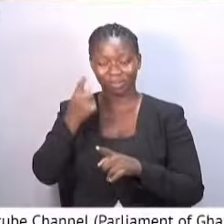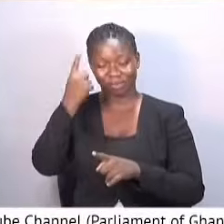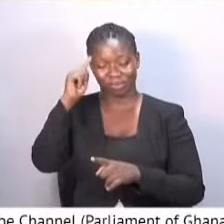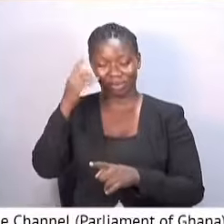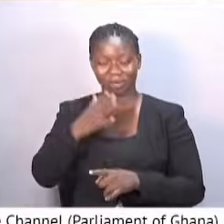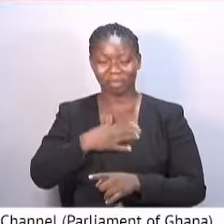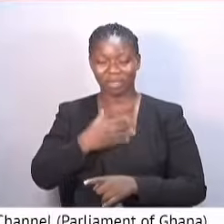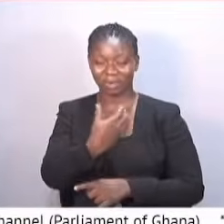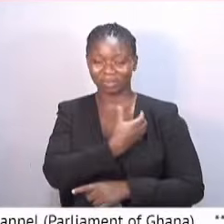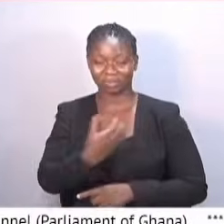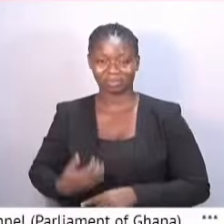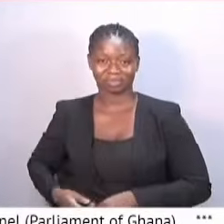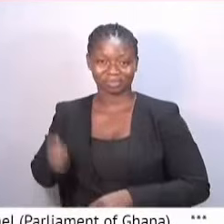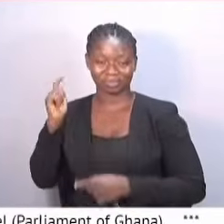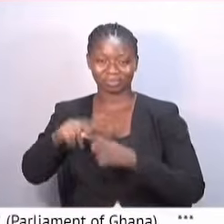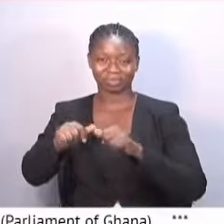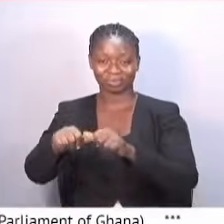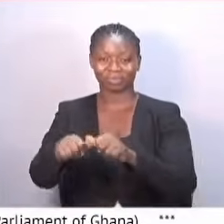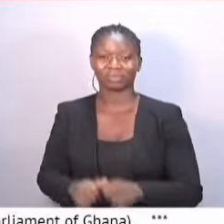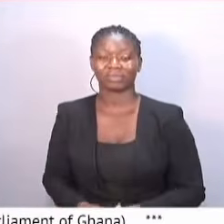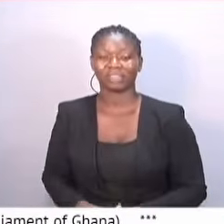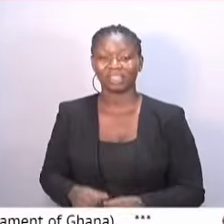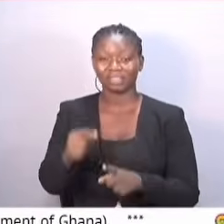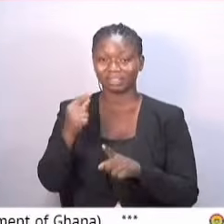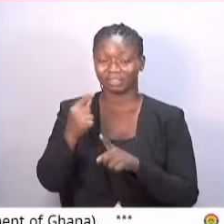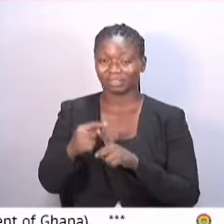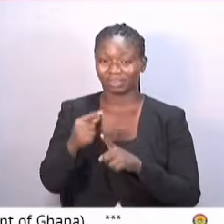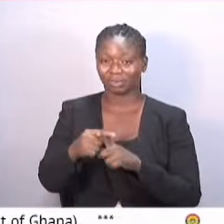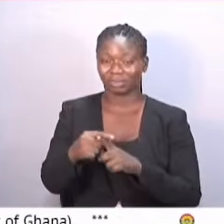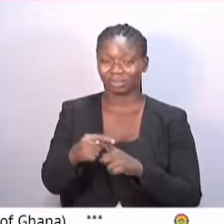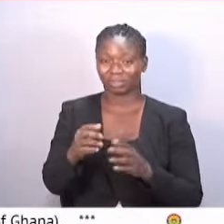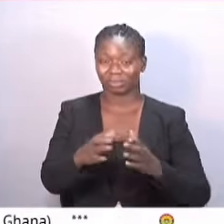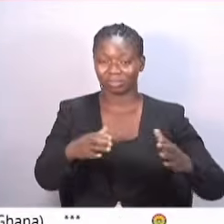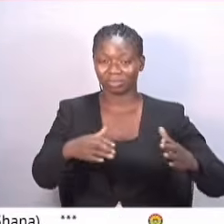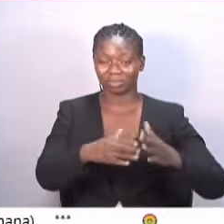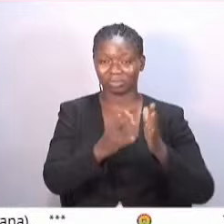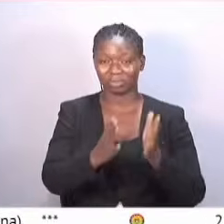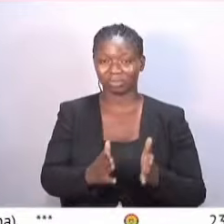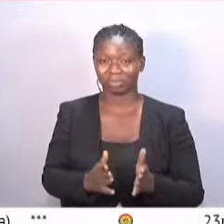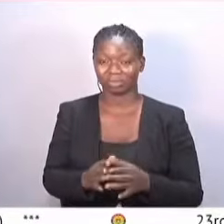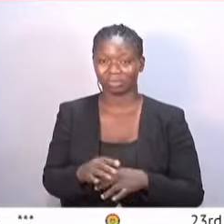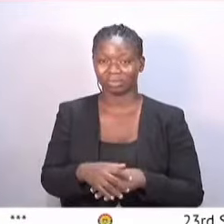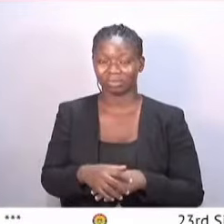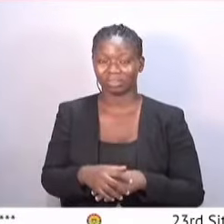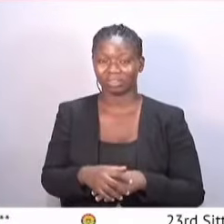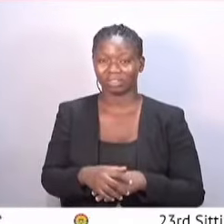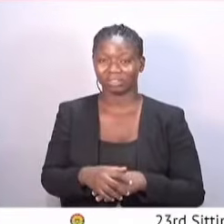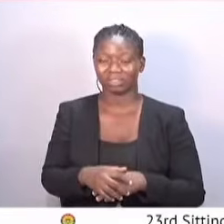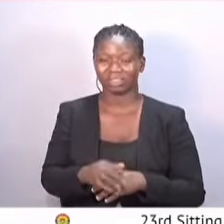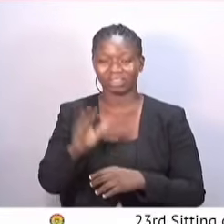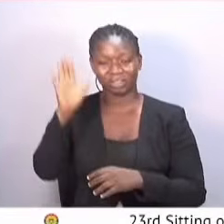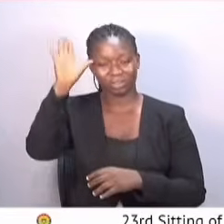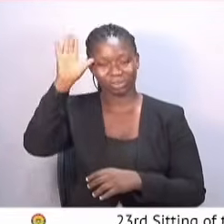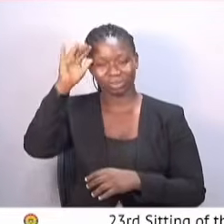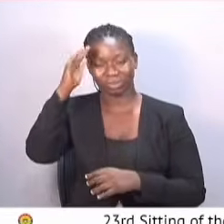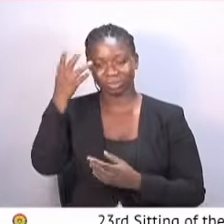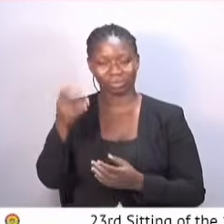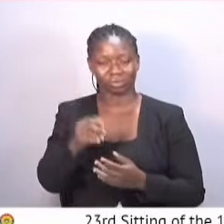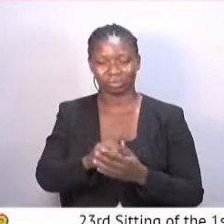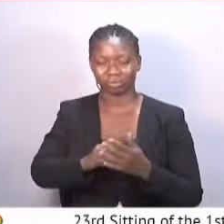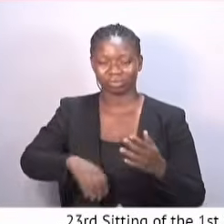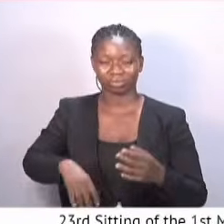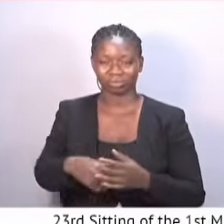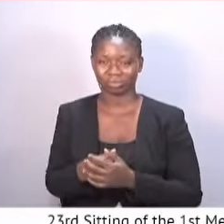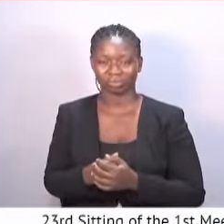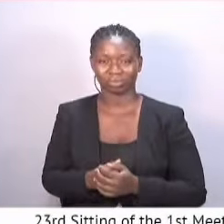continue. Honorable members, the word the majority chief whip is becoming intolerable is ordered to be expunged from the